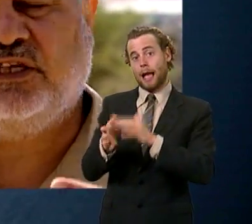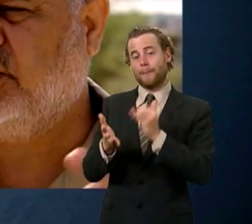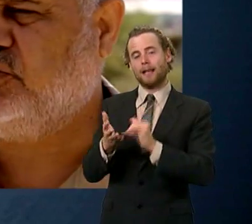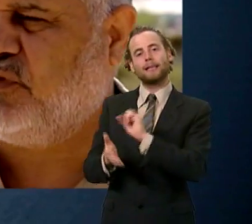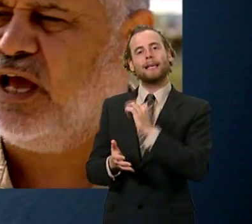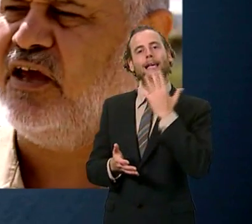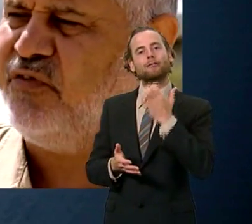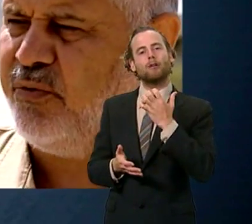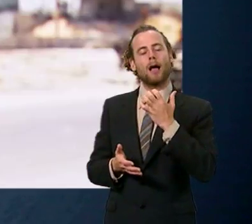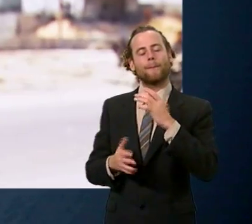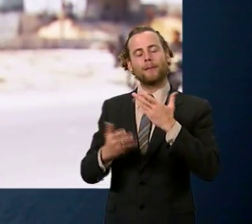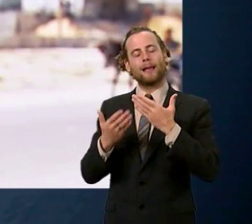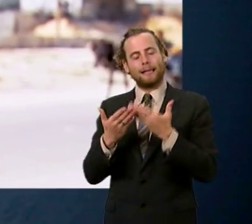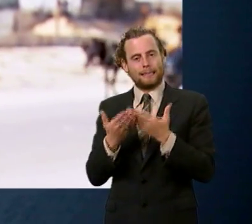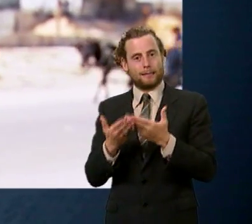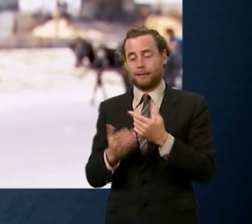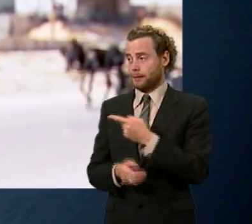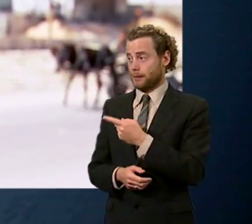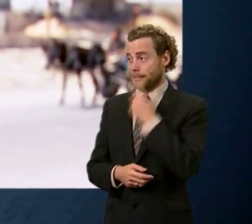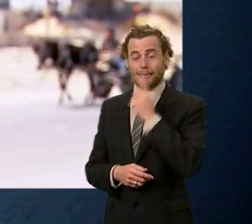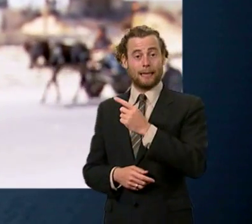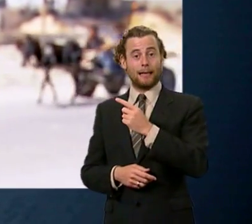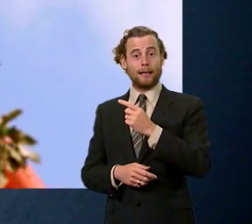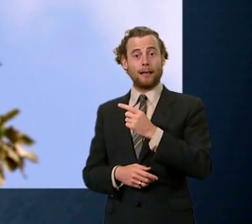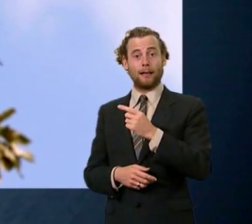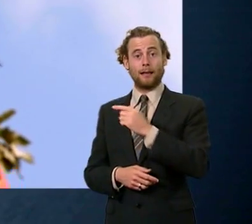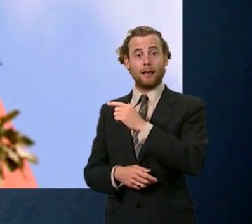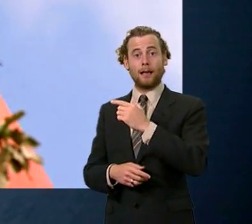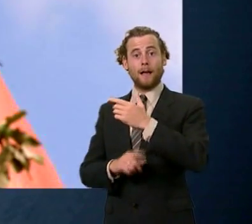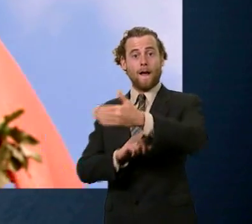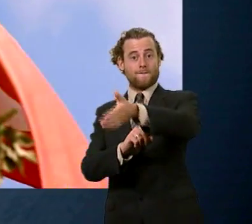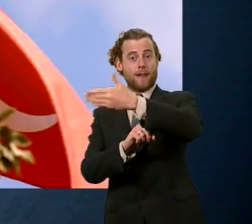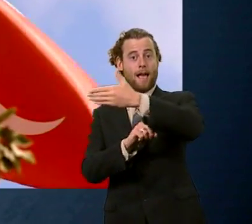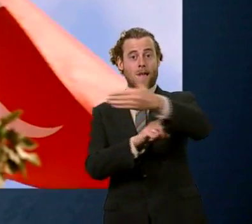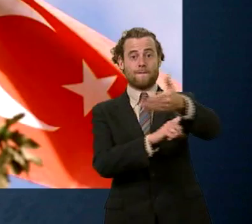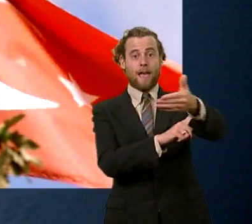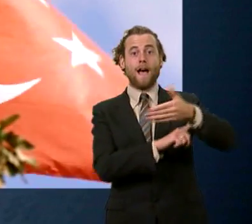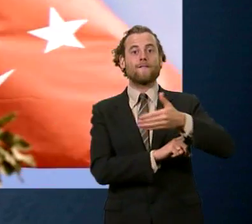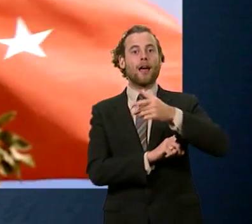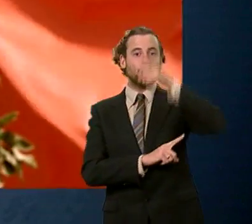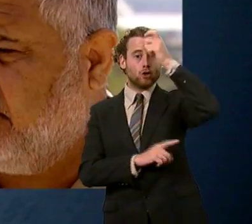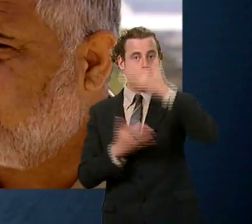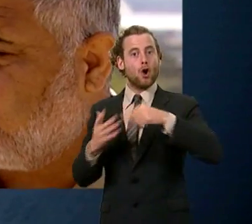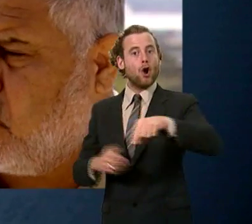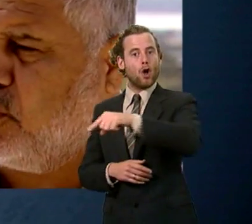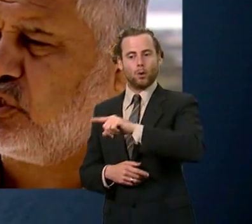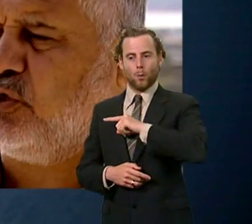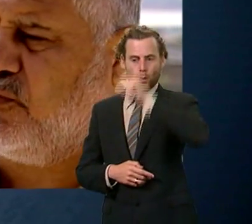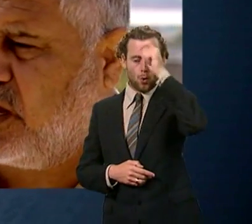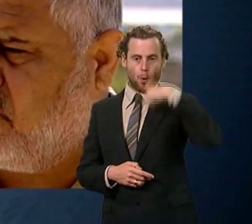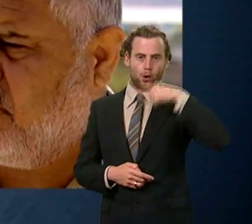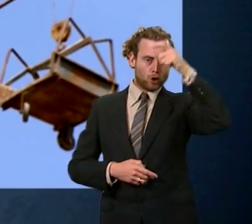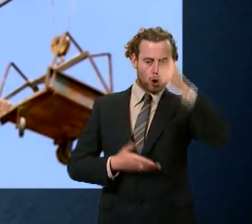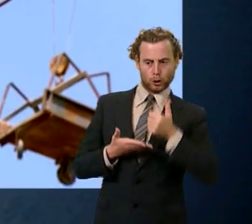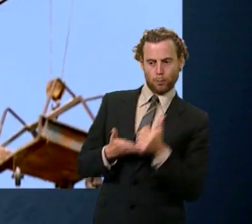find the Turkish flag everywhere. Because these people showing this appreciation for the support from Turkey, and a strong position